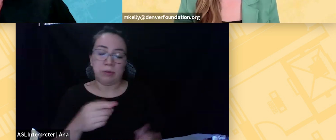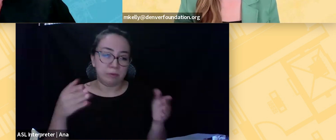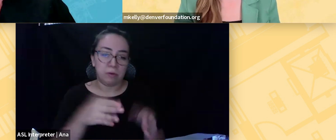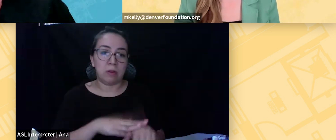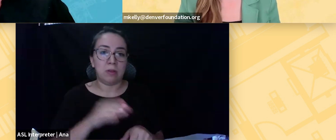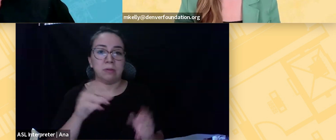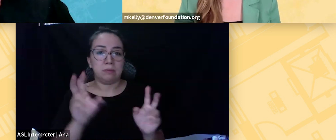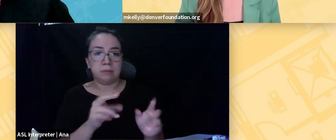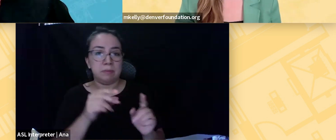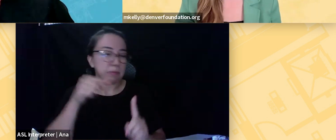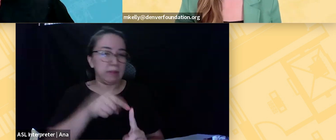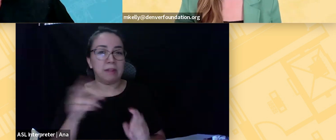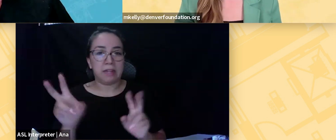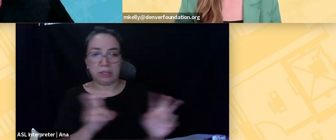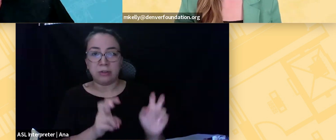grant opportunity.